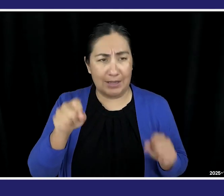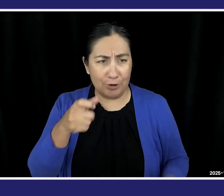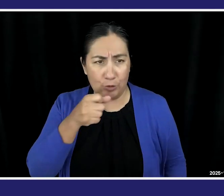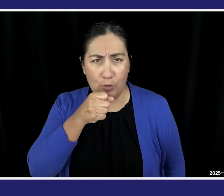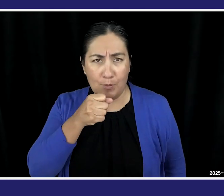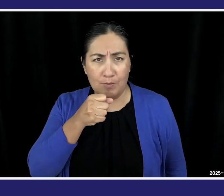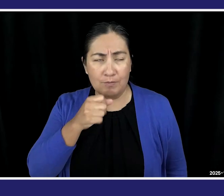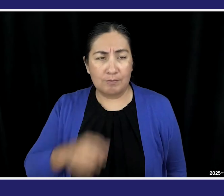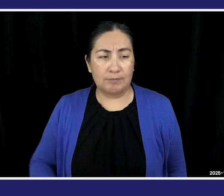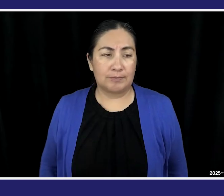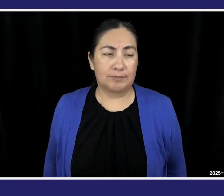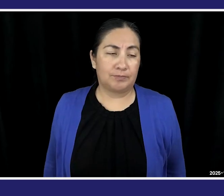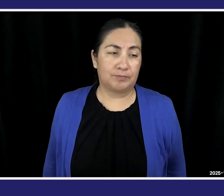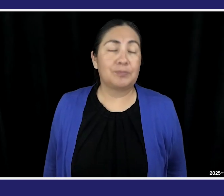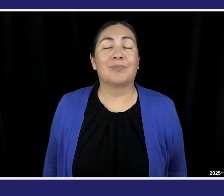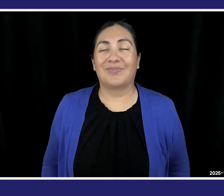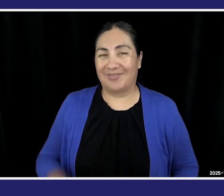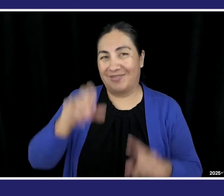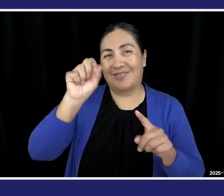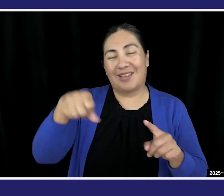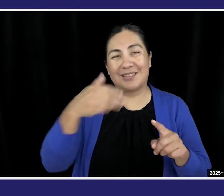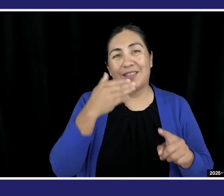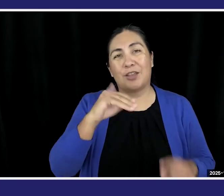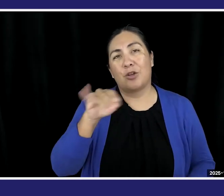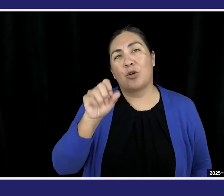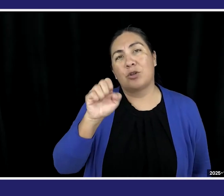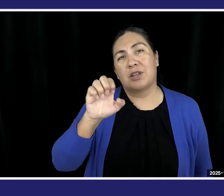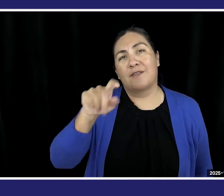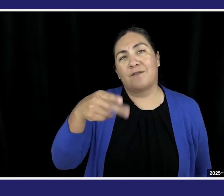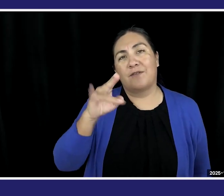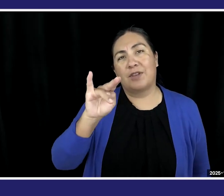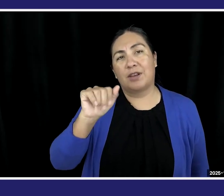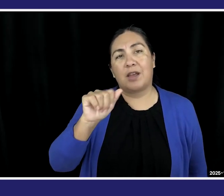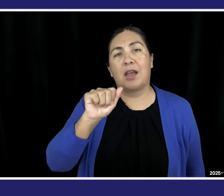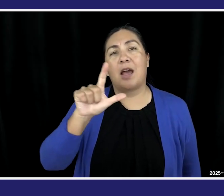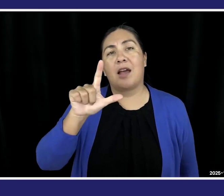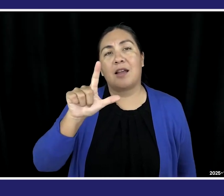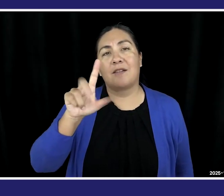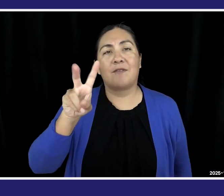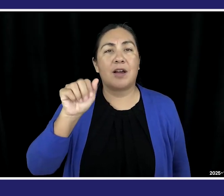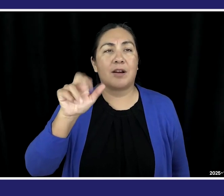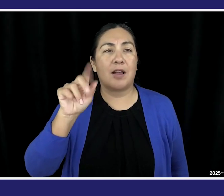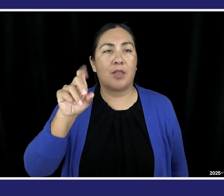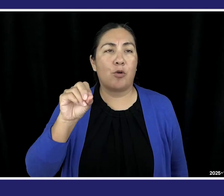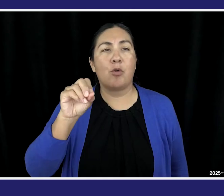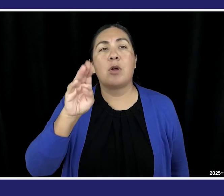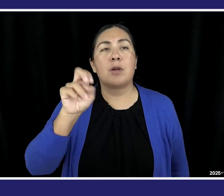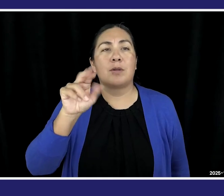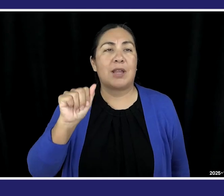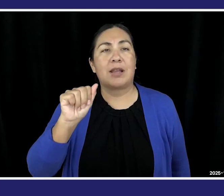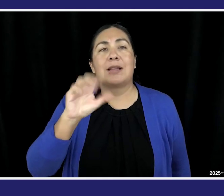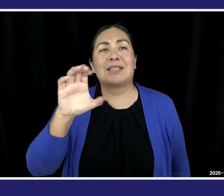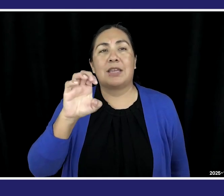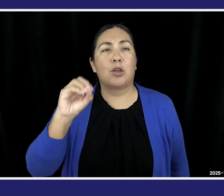mute? Yes, thank you. Josefina Alvarado Mena, CEO of Safe Passages, and also member of the California